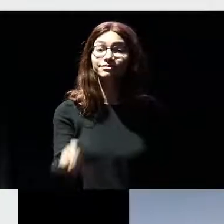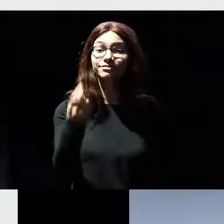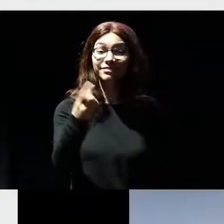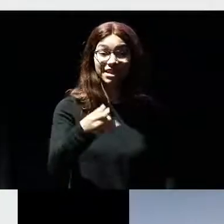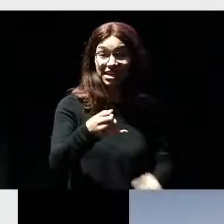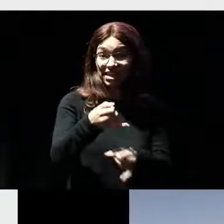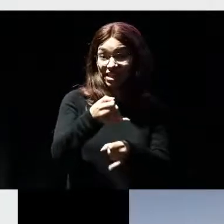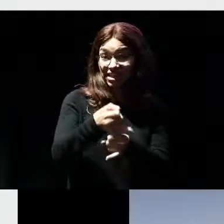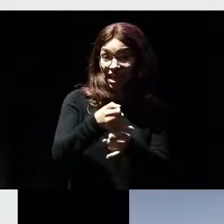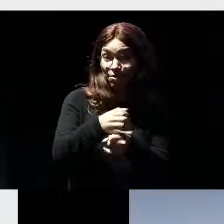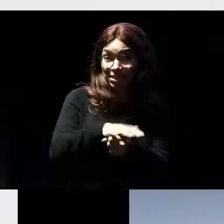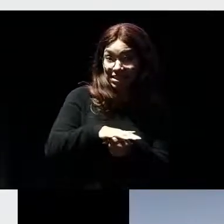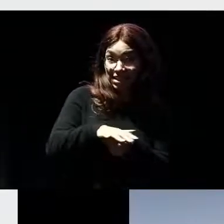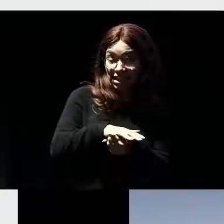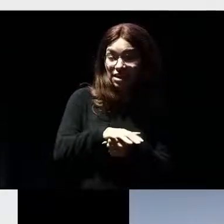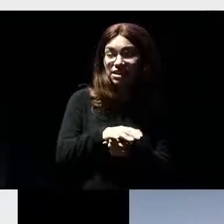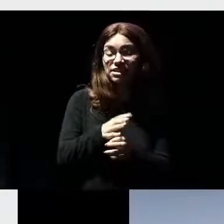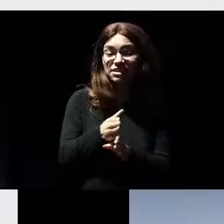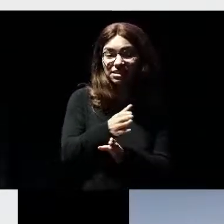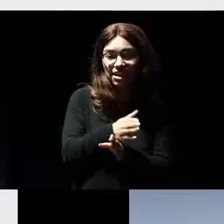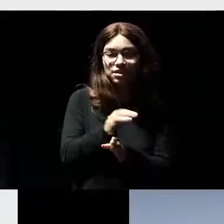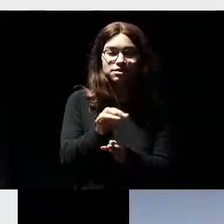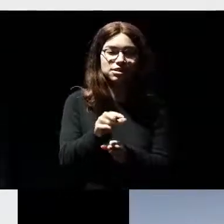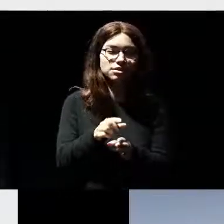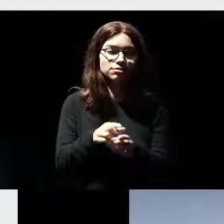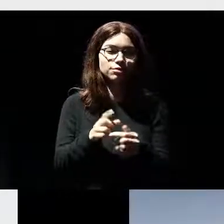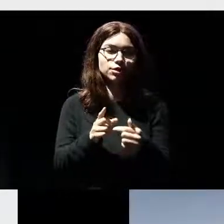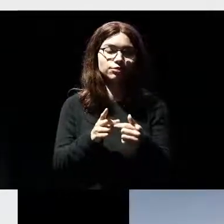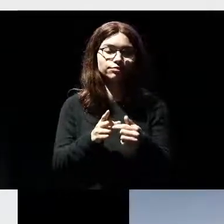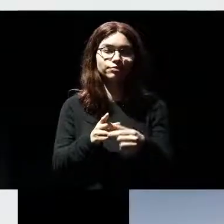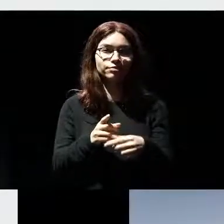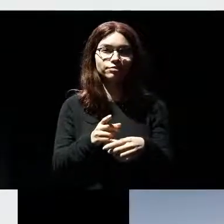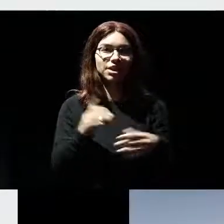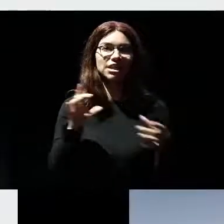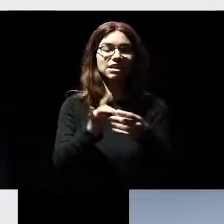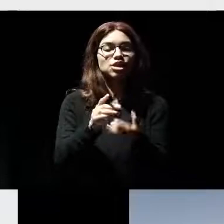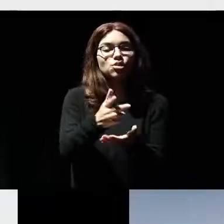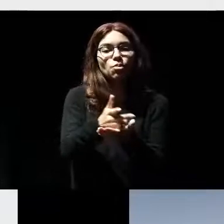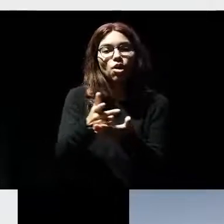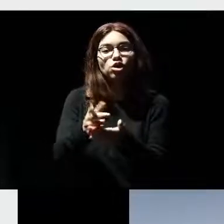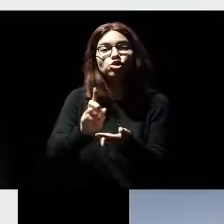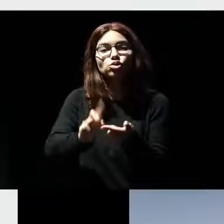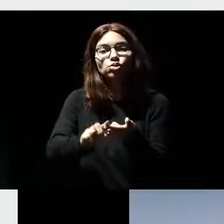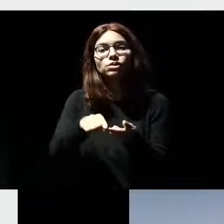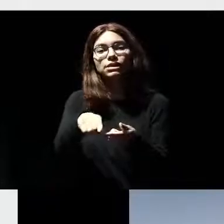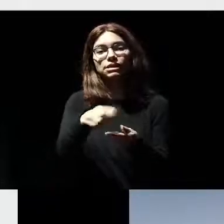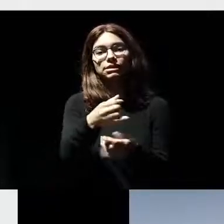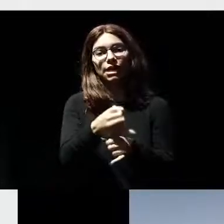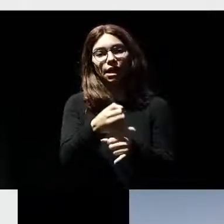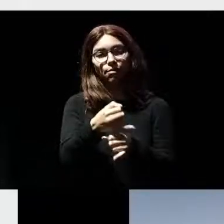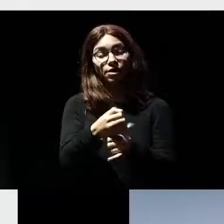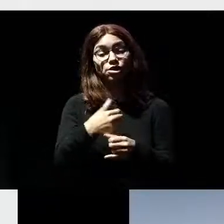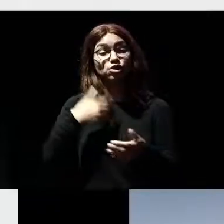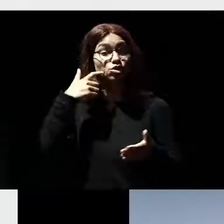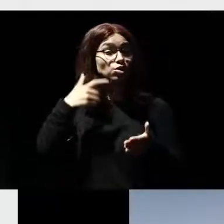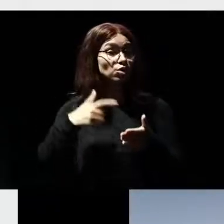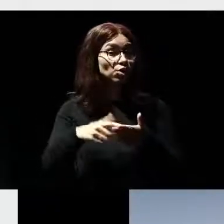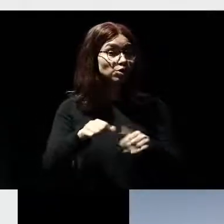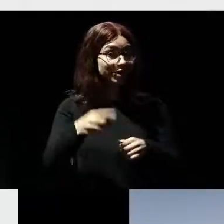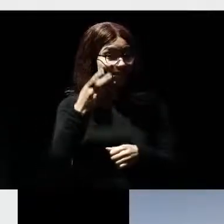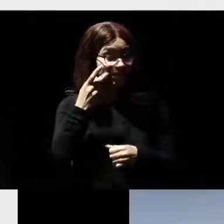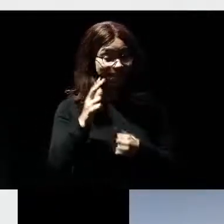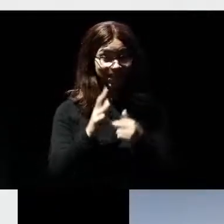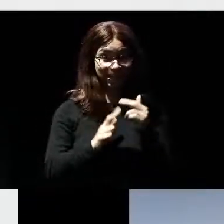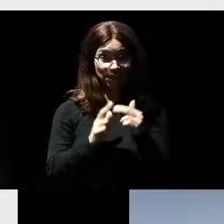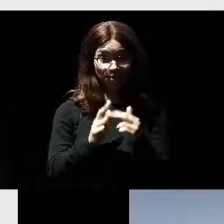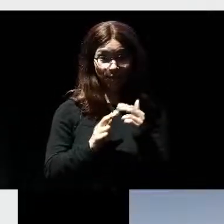access across. This is Main Road, which connects parking up into the campus. And you can see that the building